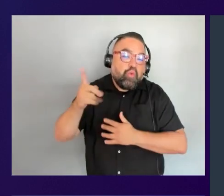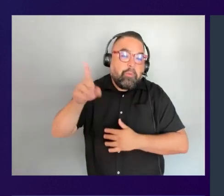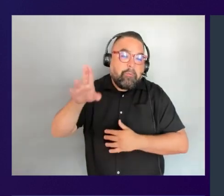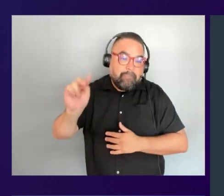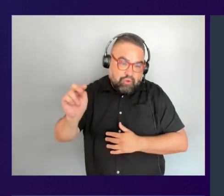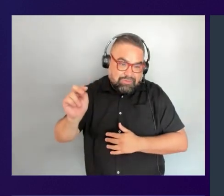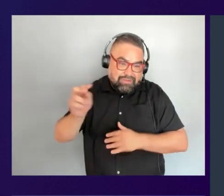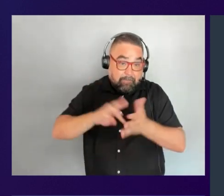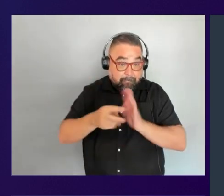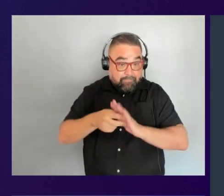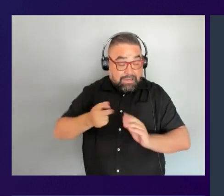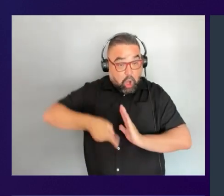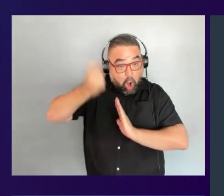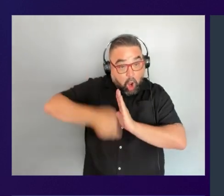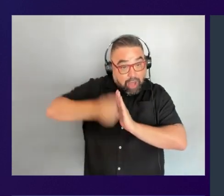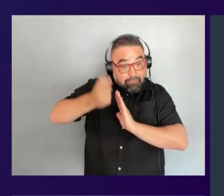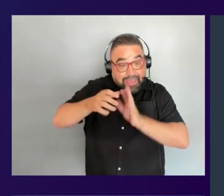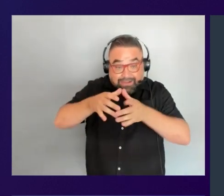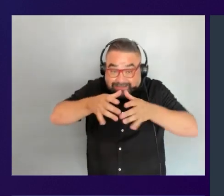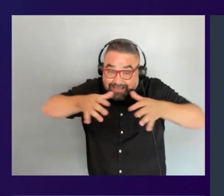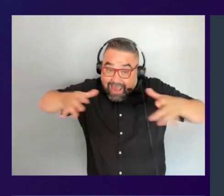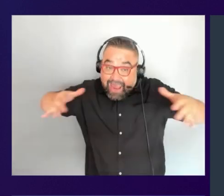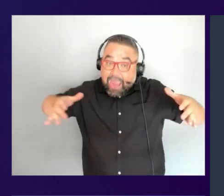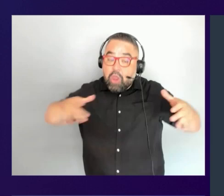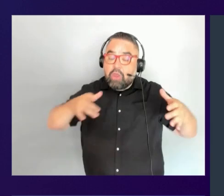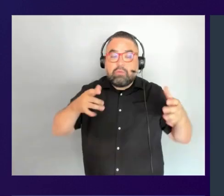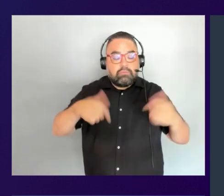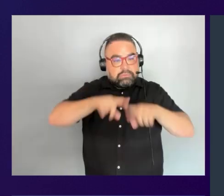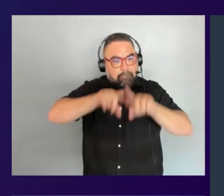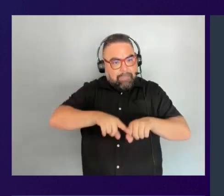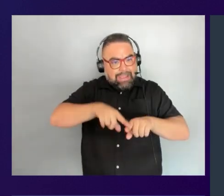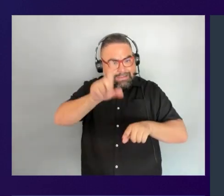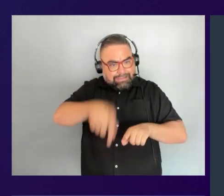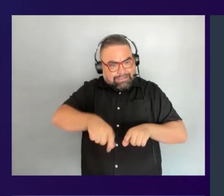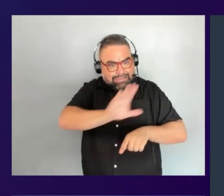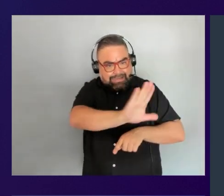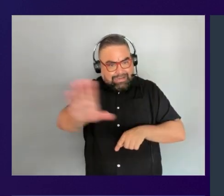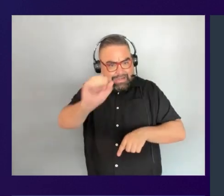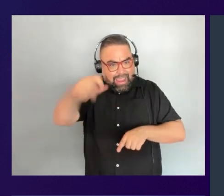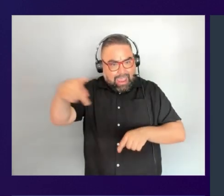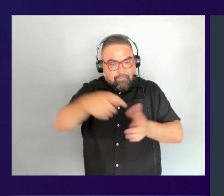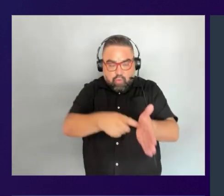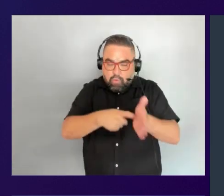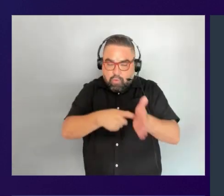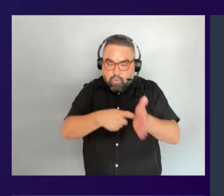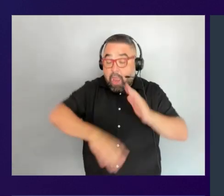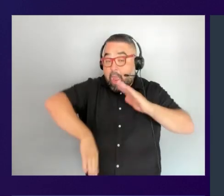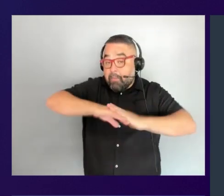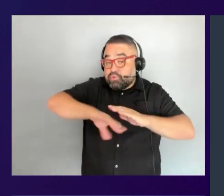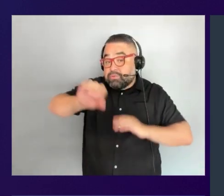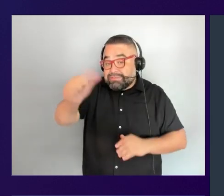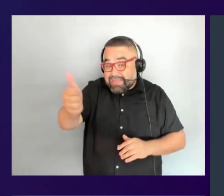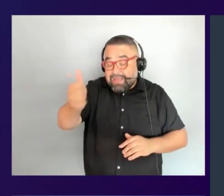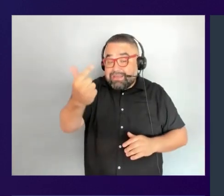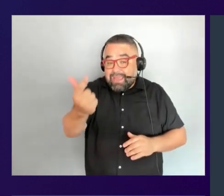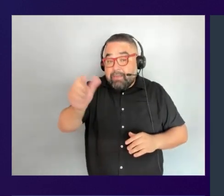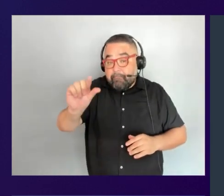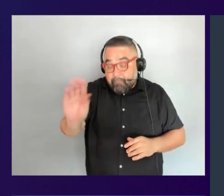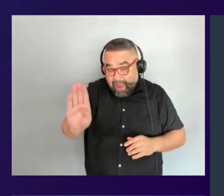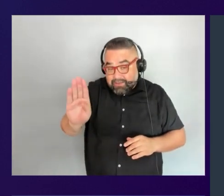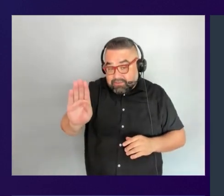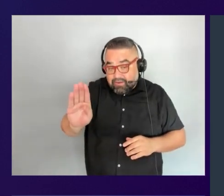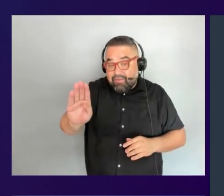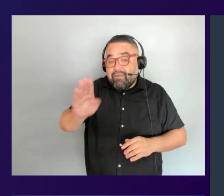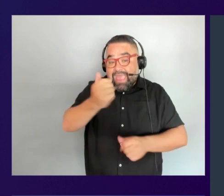performance to the need of the application requirements with up to 10 gigabytes per second of read and 3 gigabytes